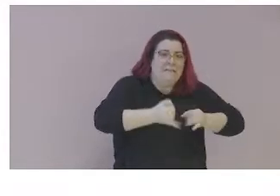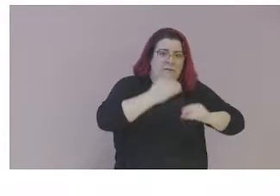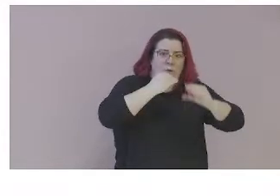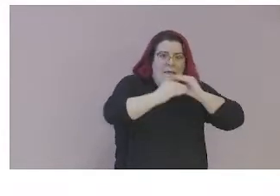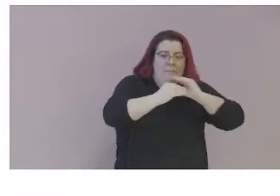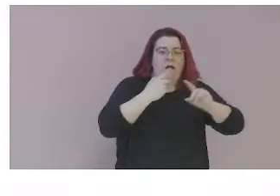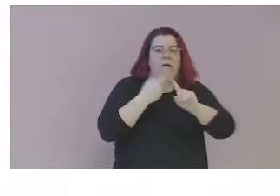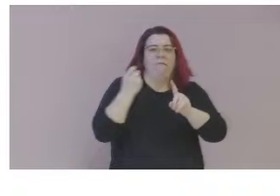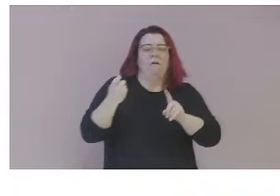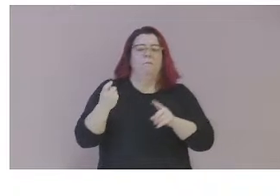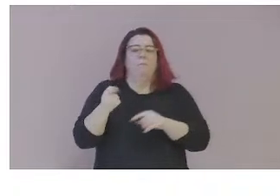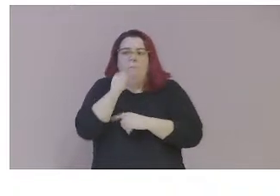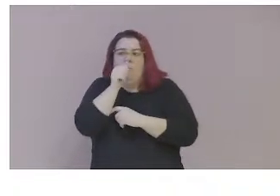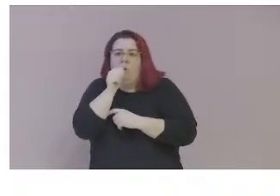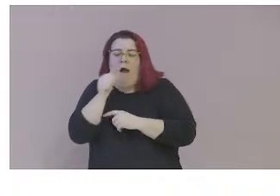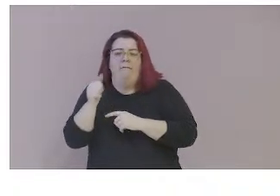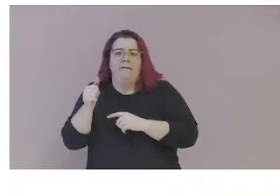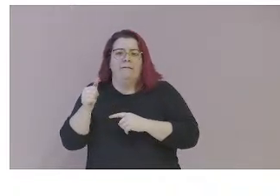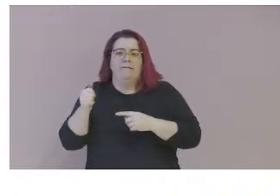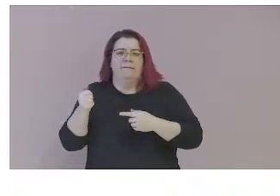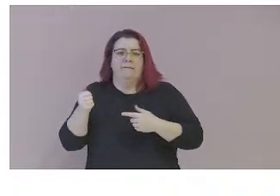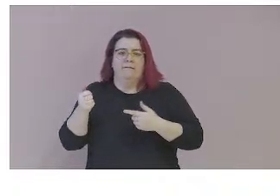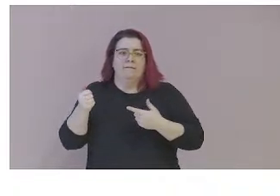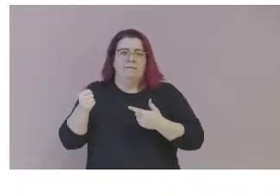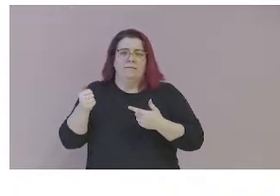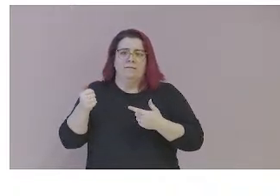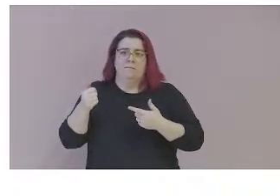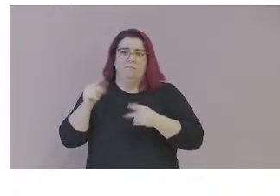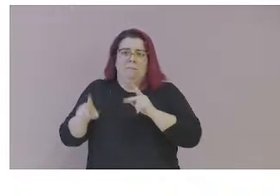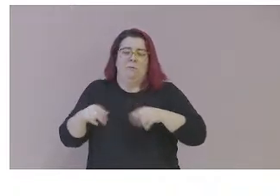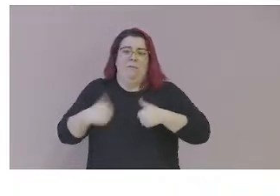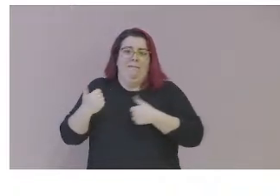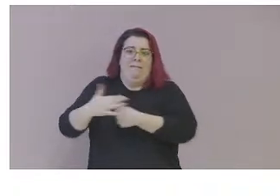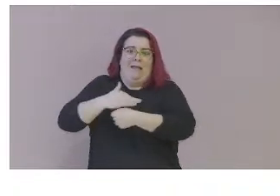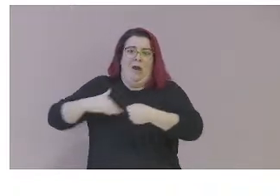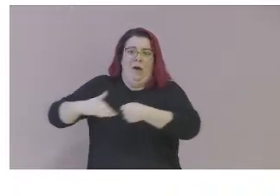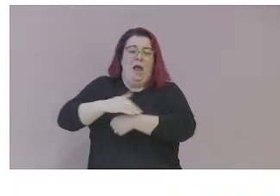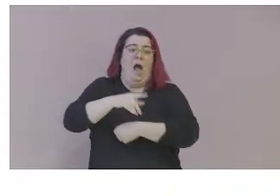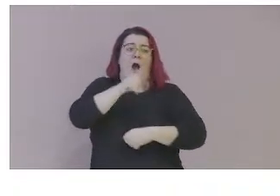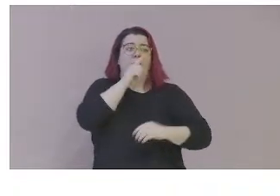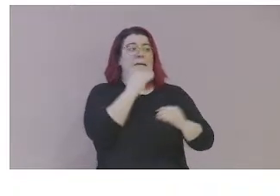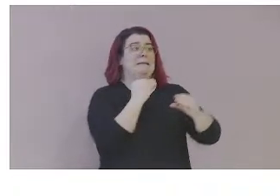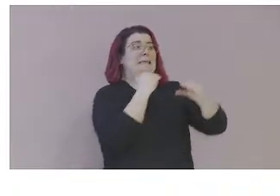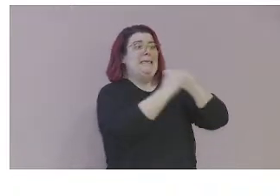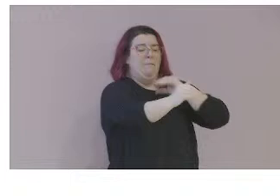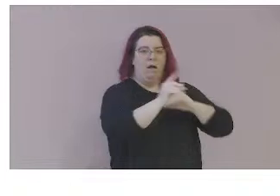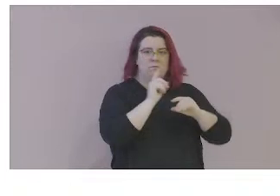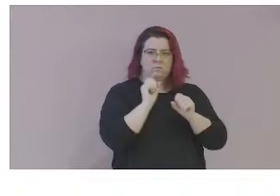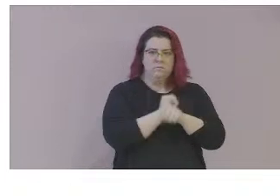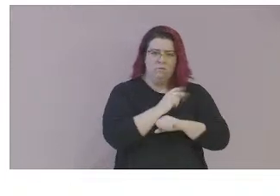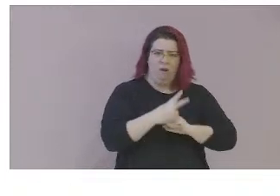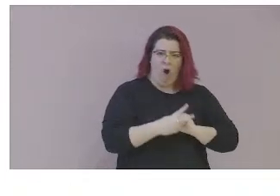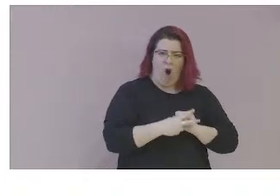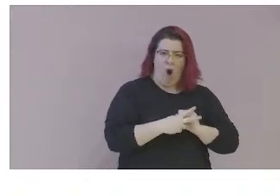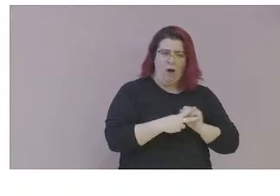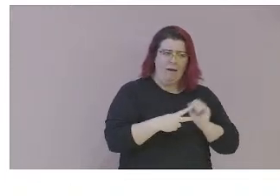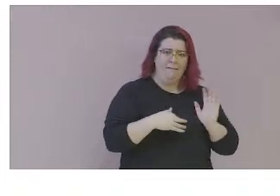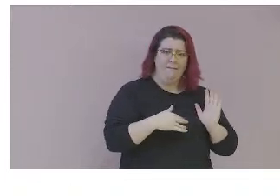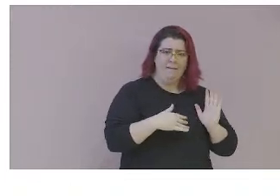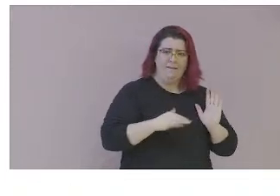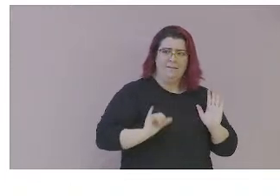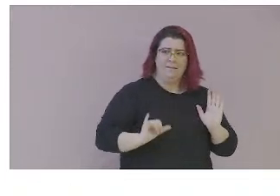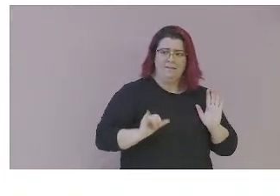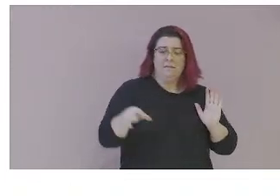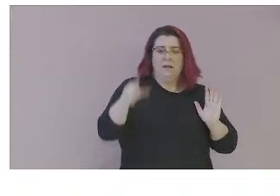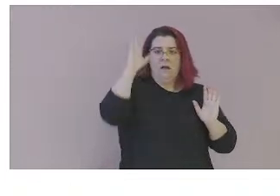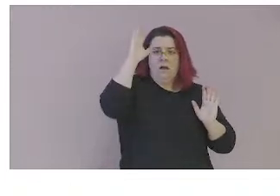who, of course, they were just emailing the DOH or task force members. They didn't expect their private emails to be archived. So in my